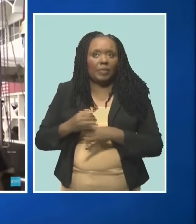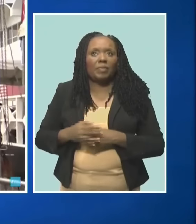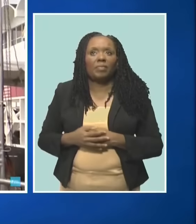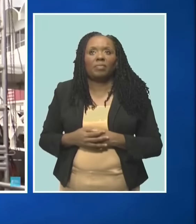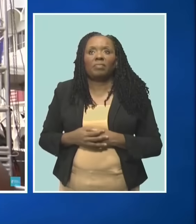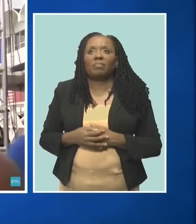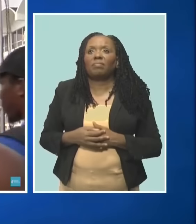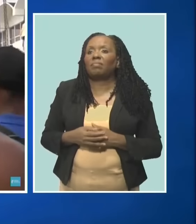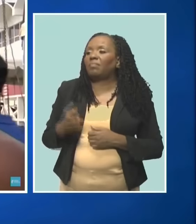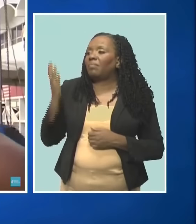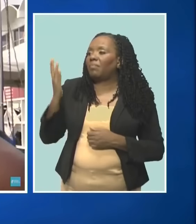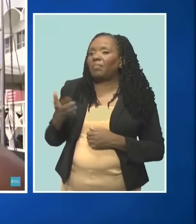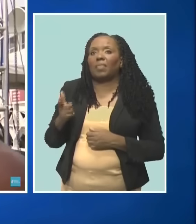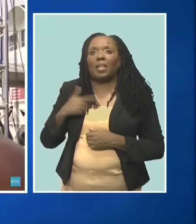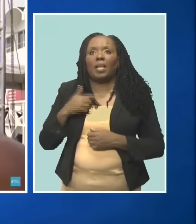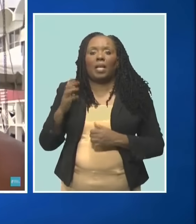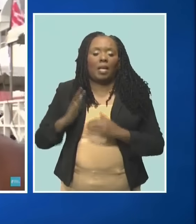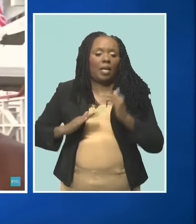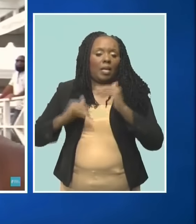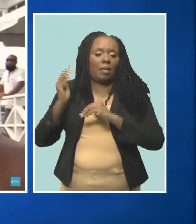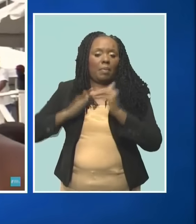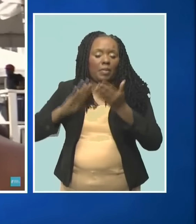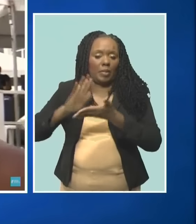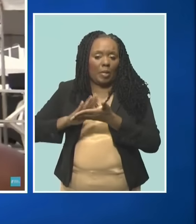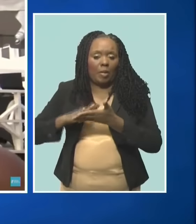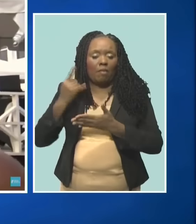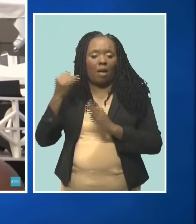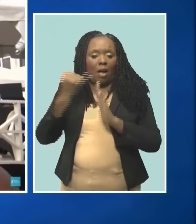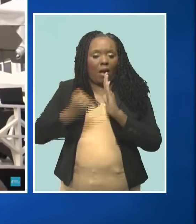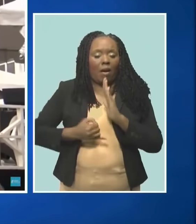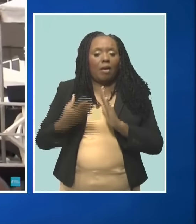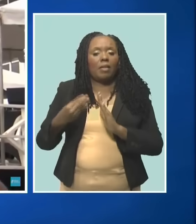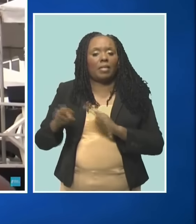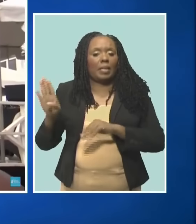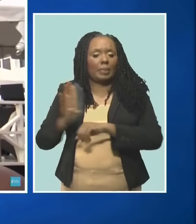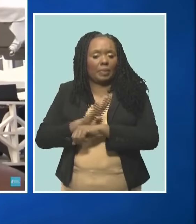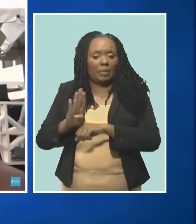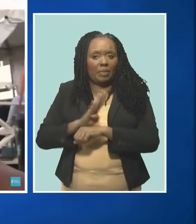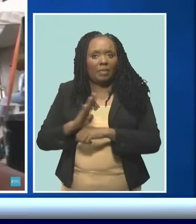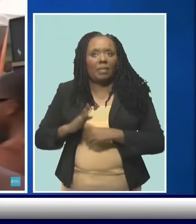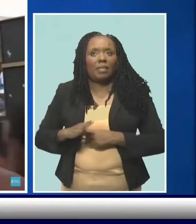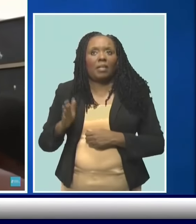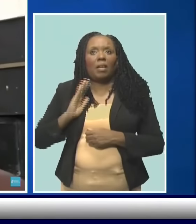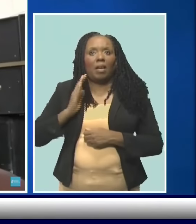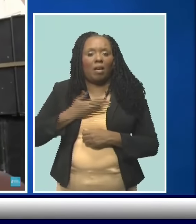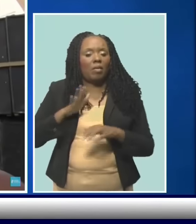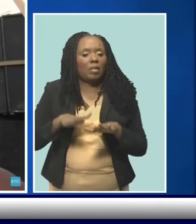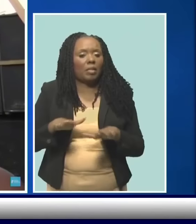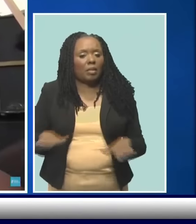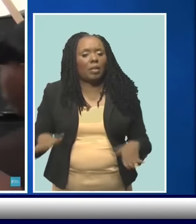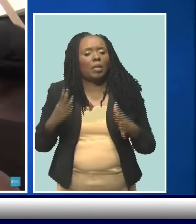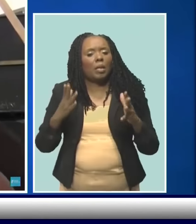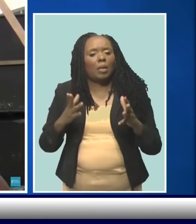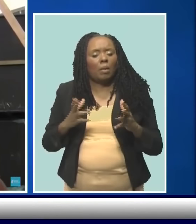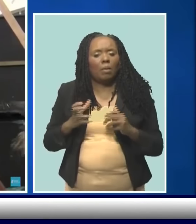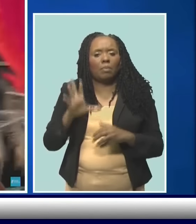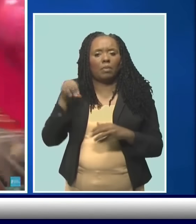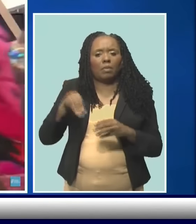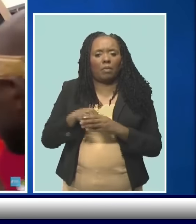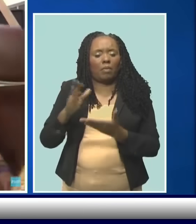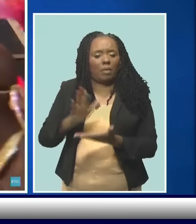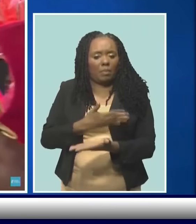doing is I'm building schools for arts and entrepreneurship. I know that all of our kids want to do stuff within the music